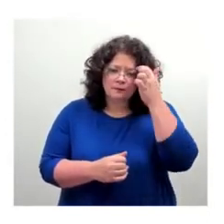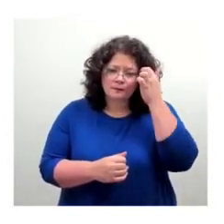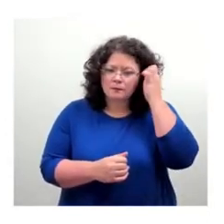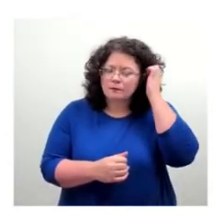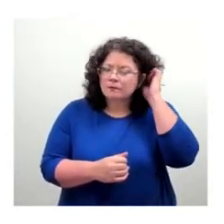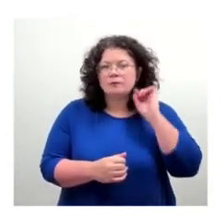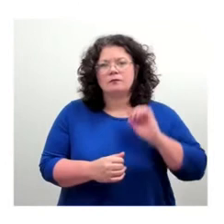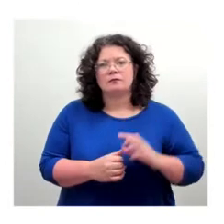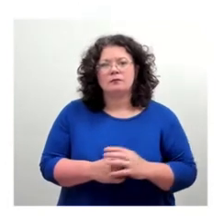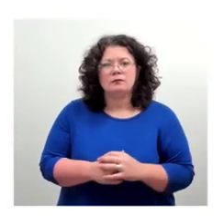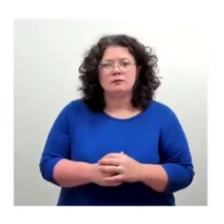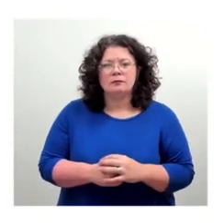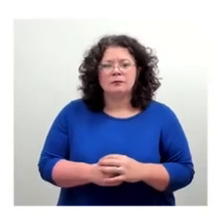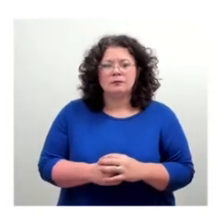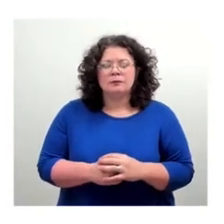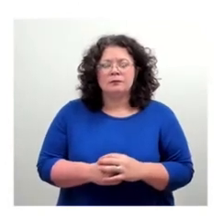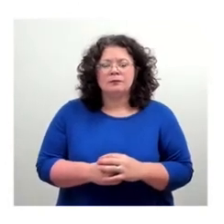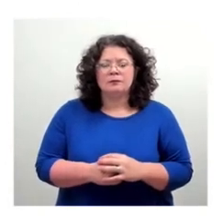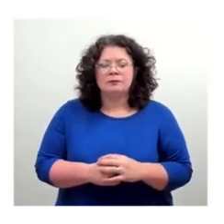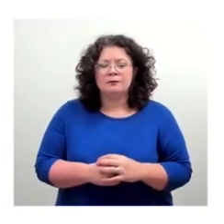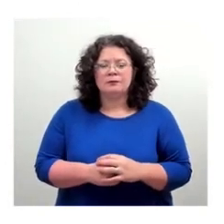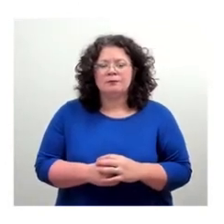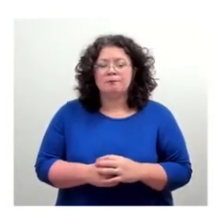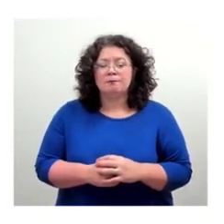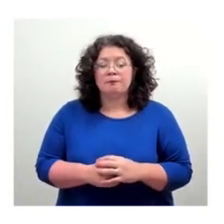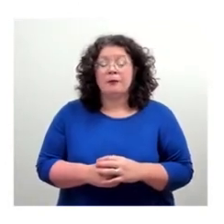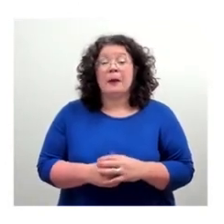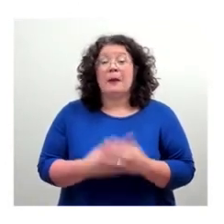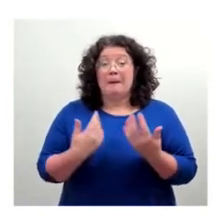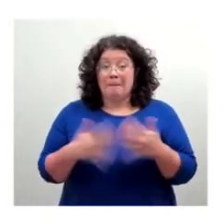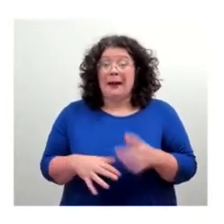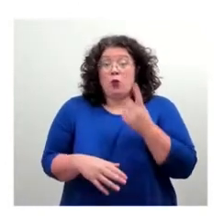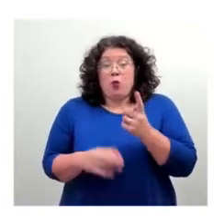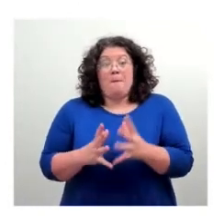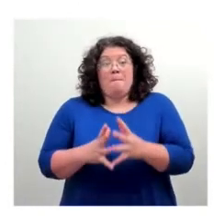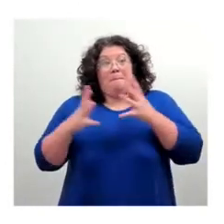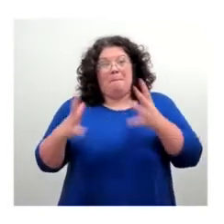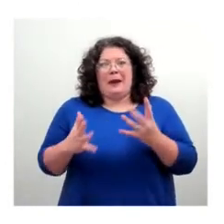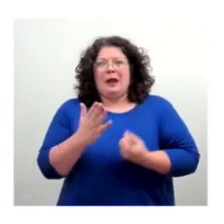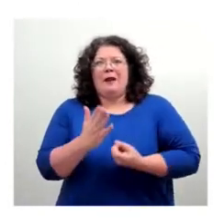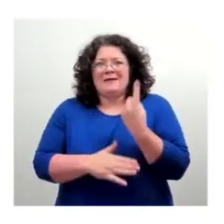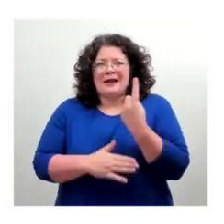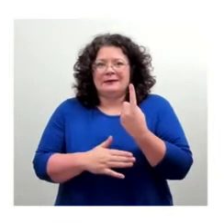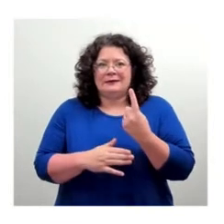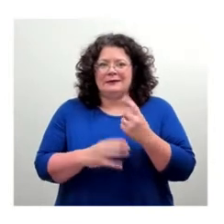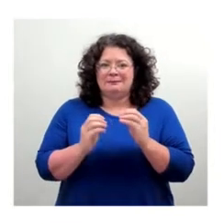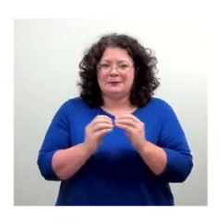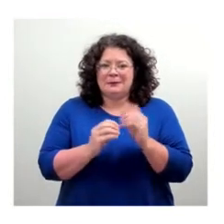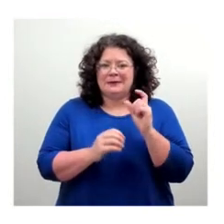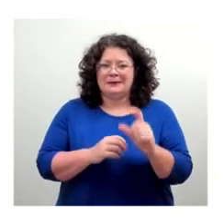20th anniversary of audio description being broadcast on the BBC as a formal service. So in the last